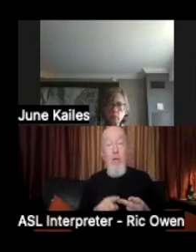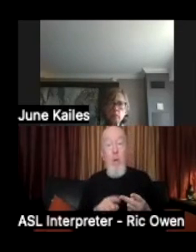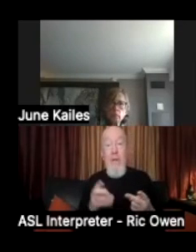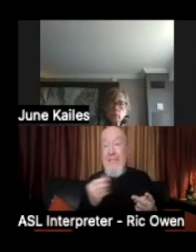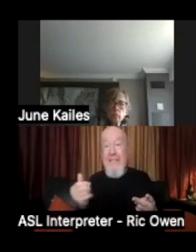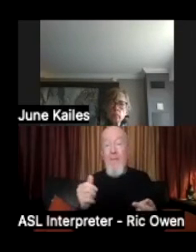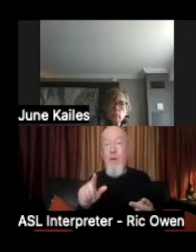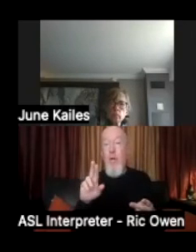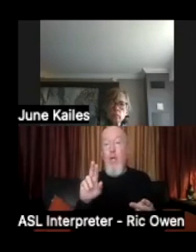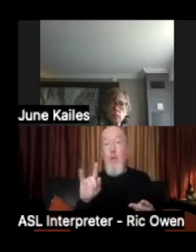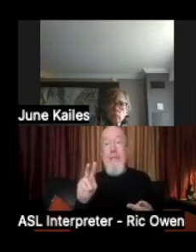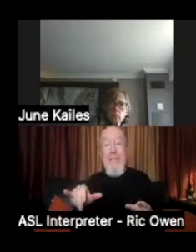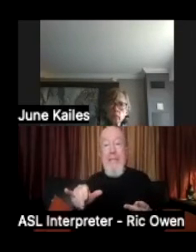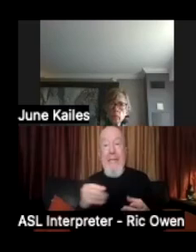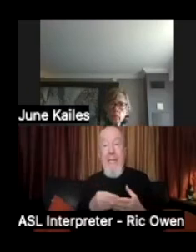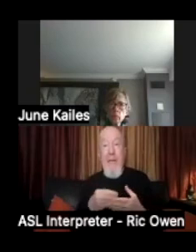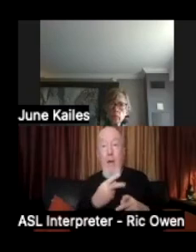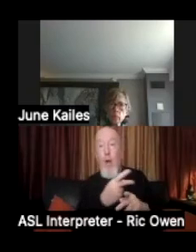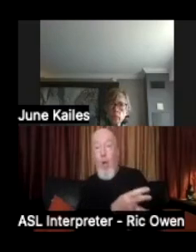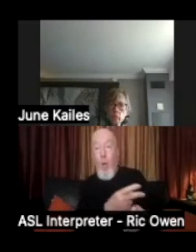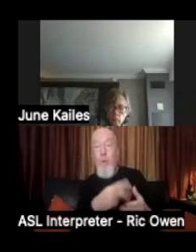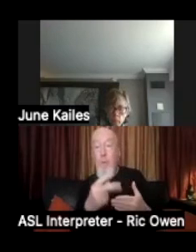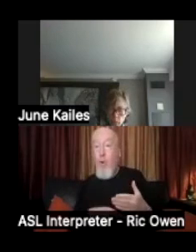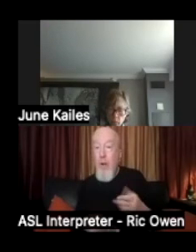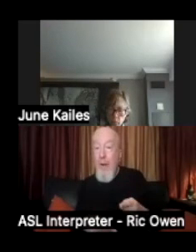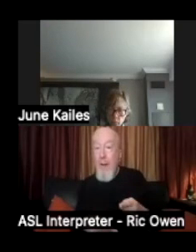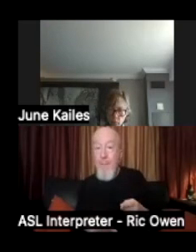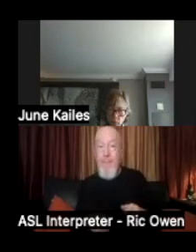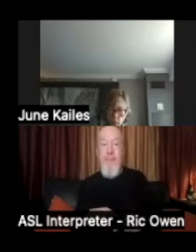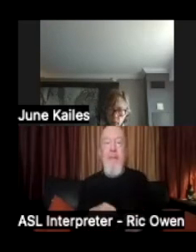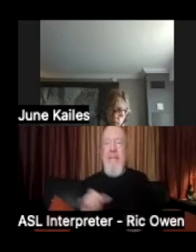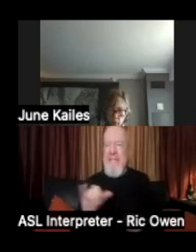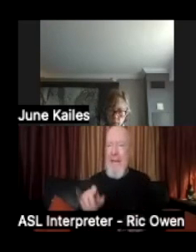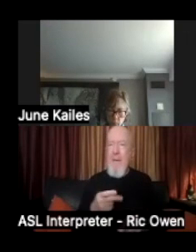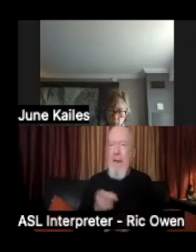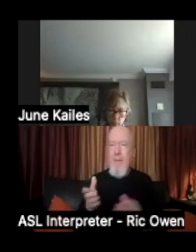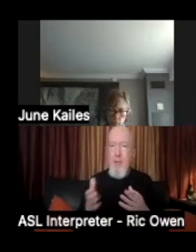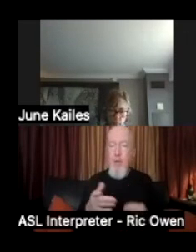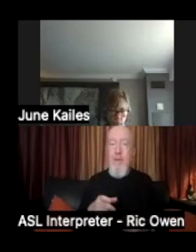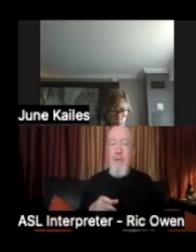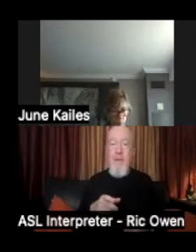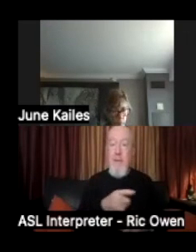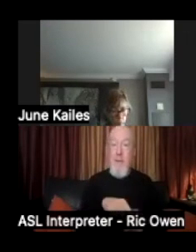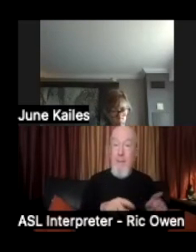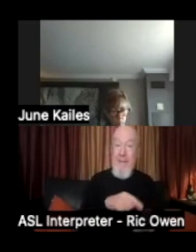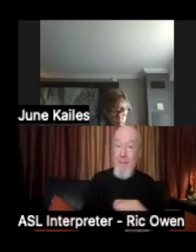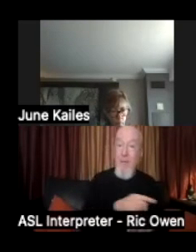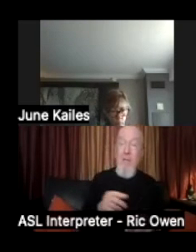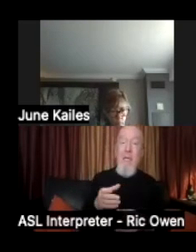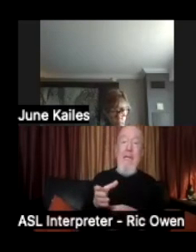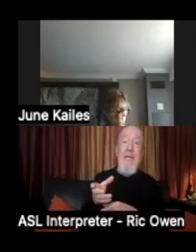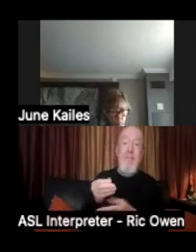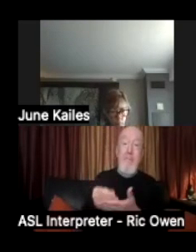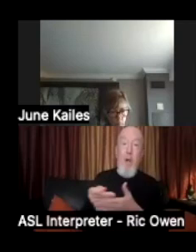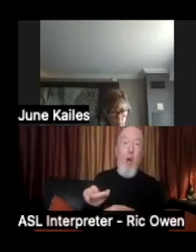loan programs as well that do a similar kind of service where you could get a low interest loan or